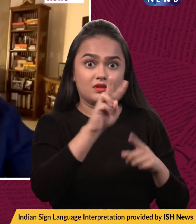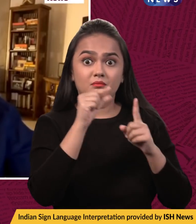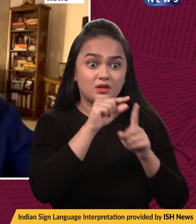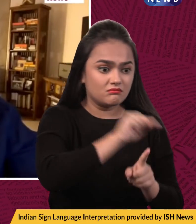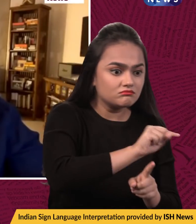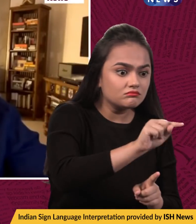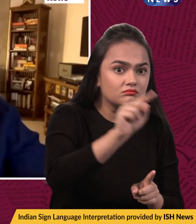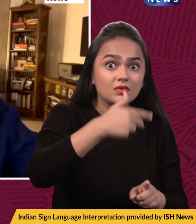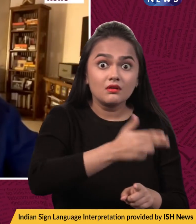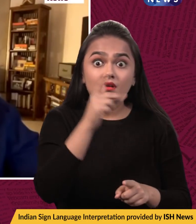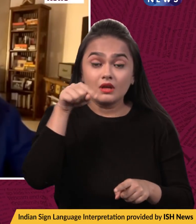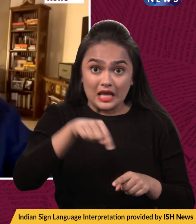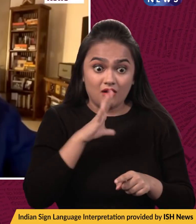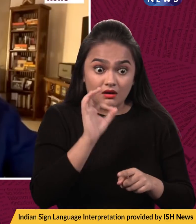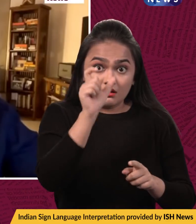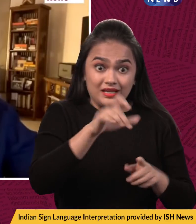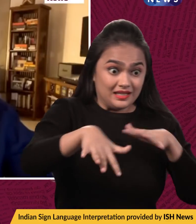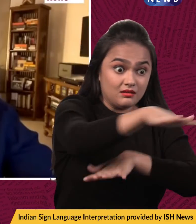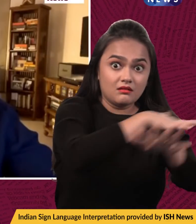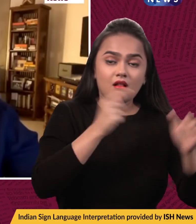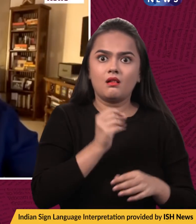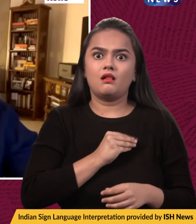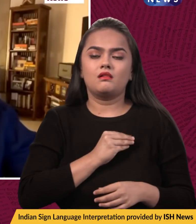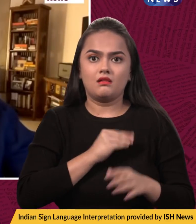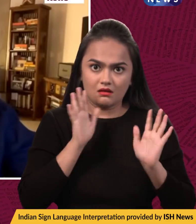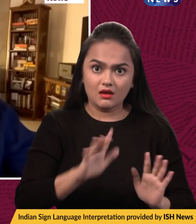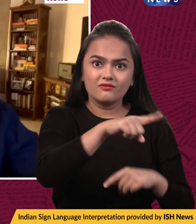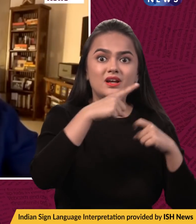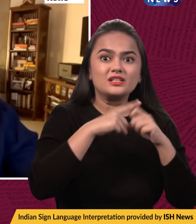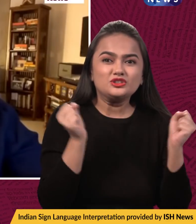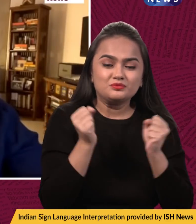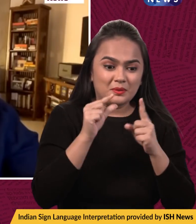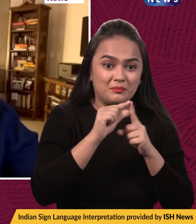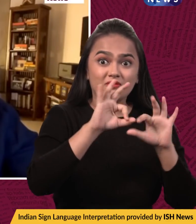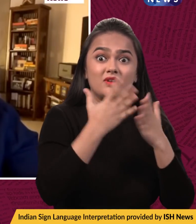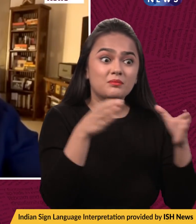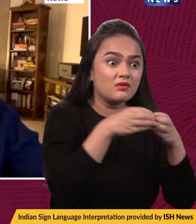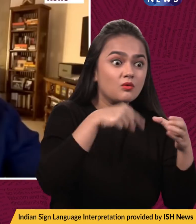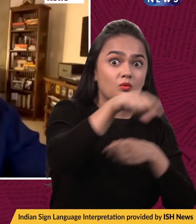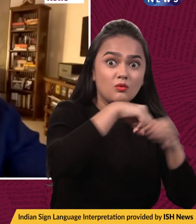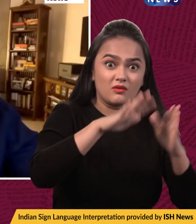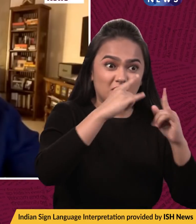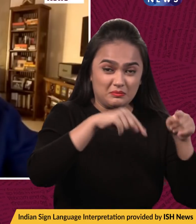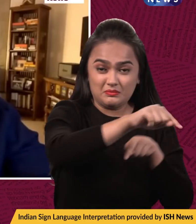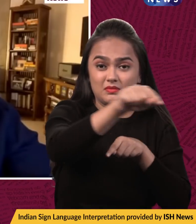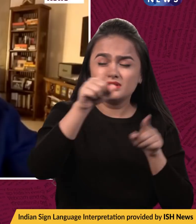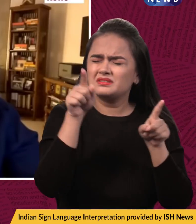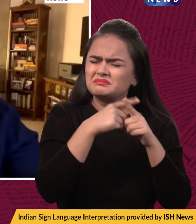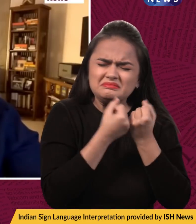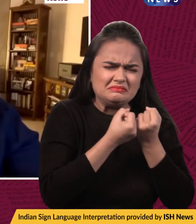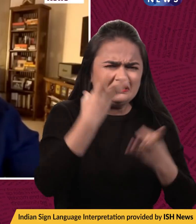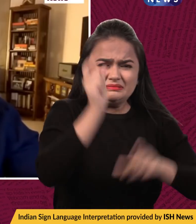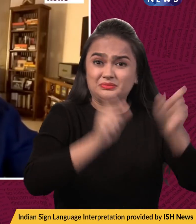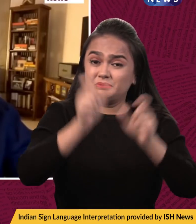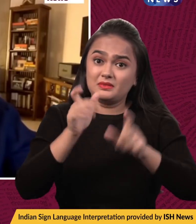The killings have sparked fear in the valley, prompting an exodus of Kashmiri Pandit families living in transit camps, and dozens of other